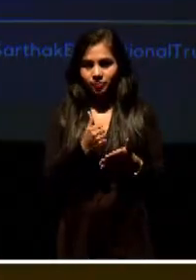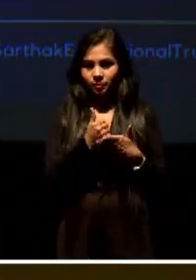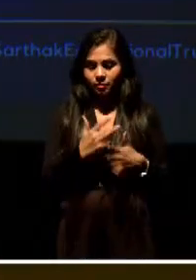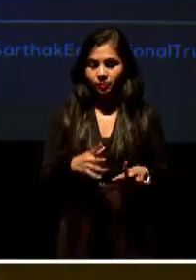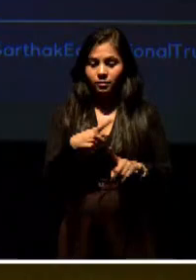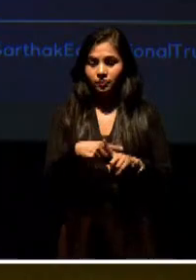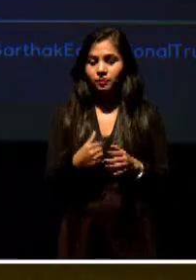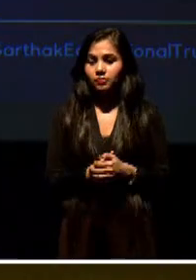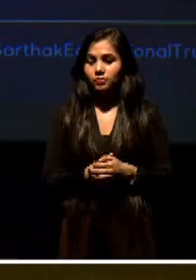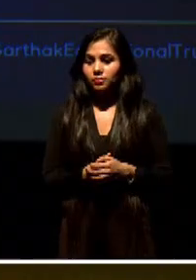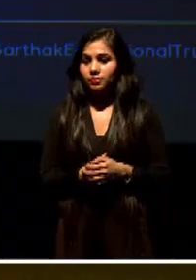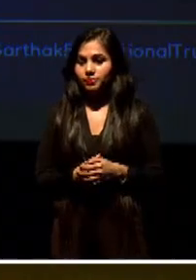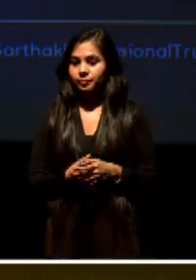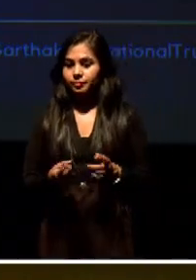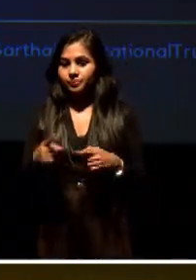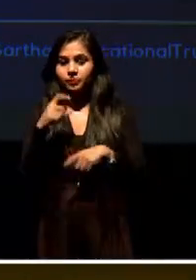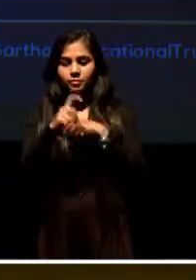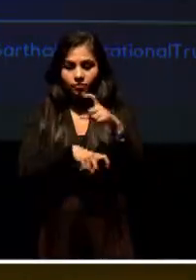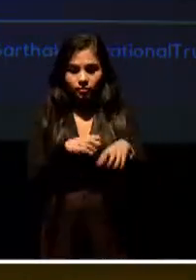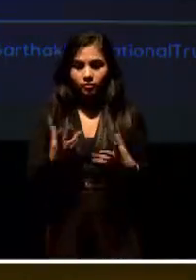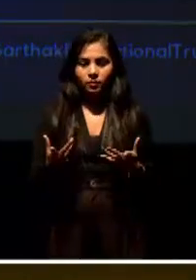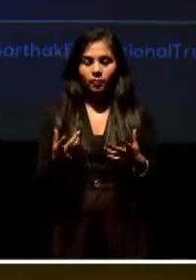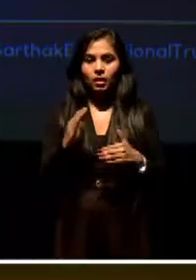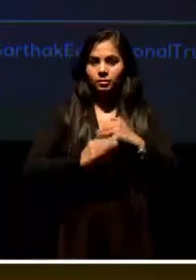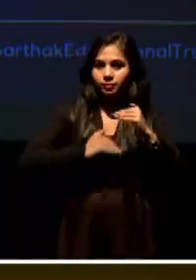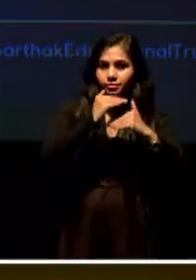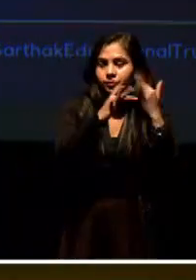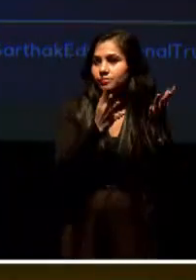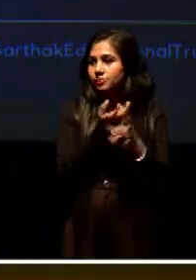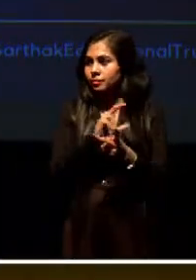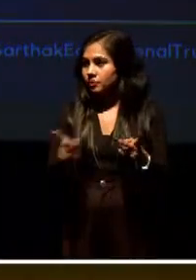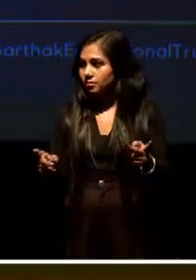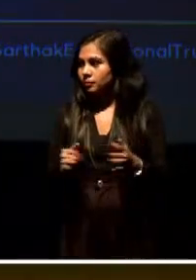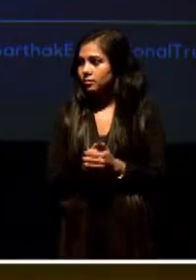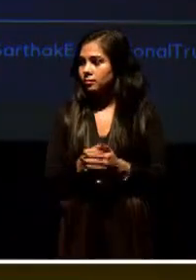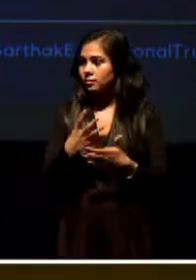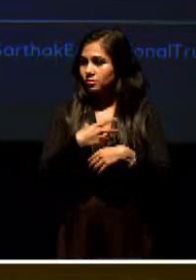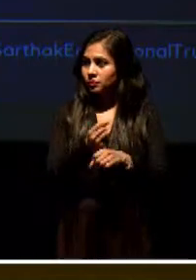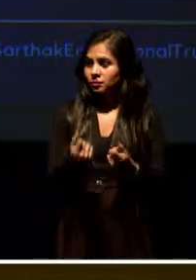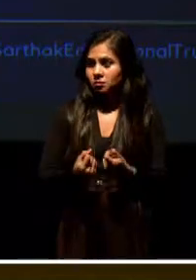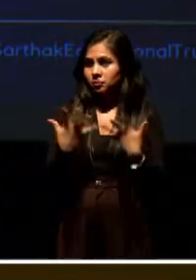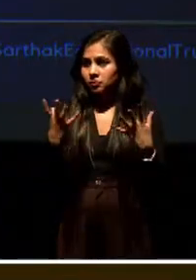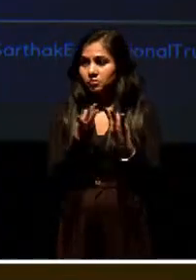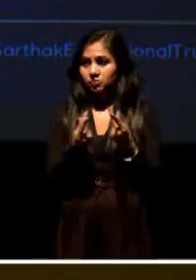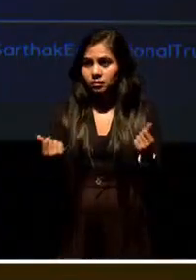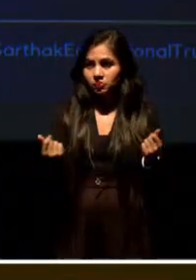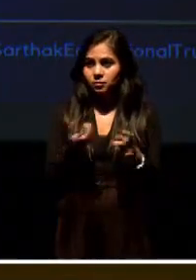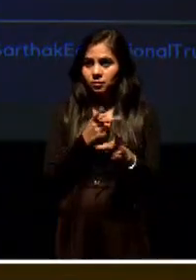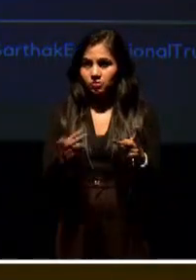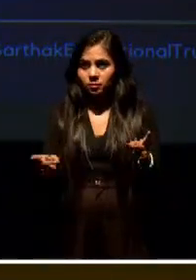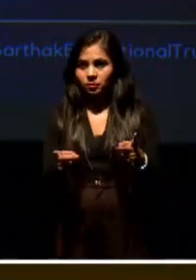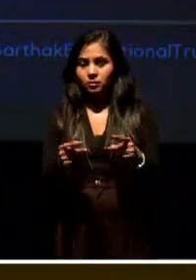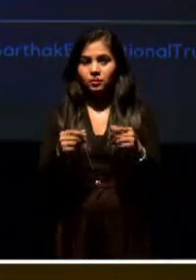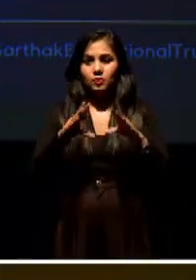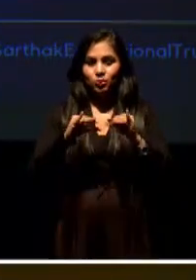already a lot of like companies and developers and individuals, they have created many solutions, many software, like many